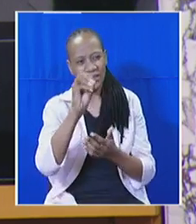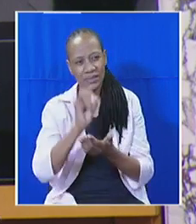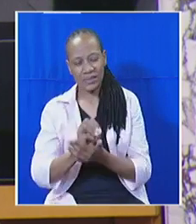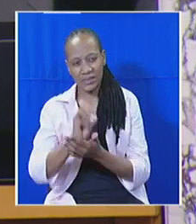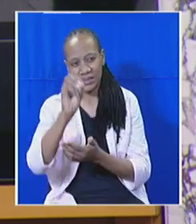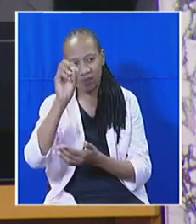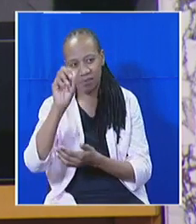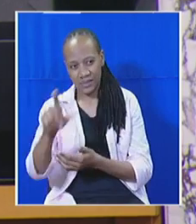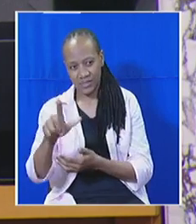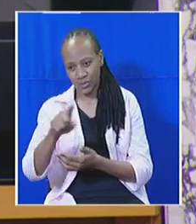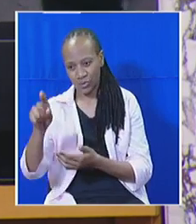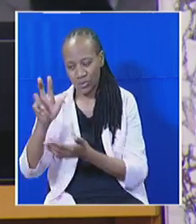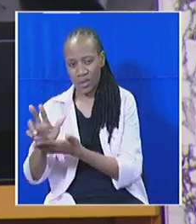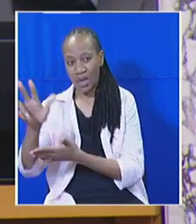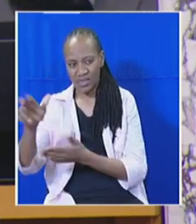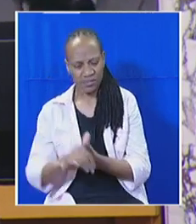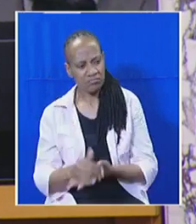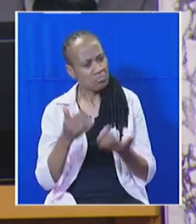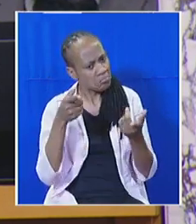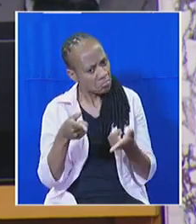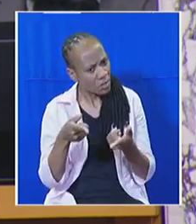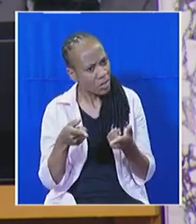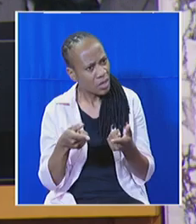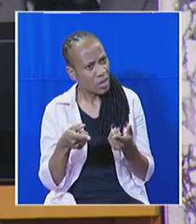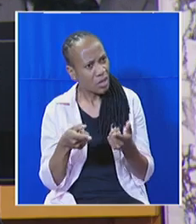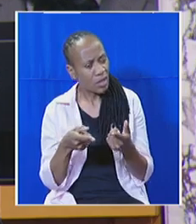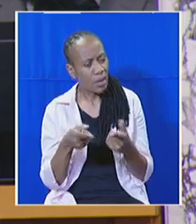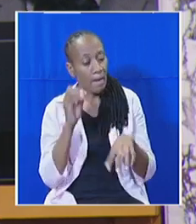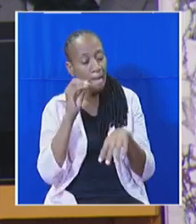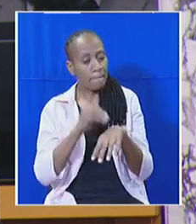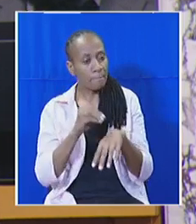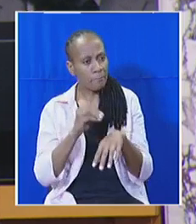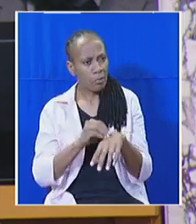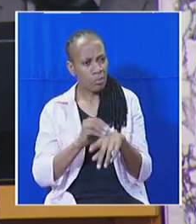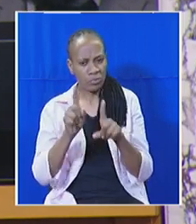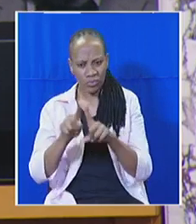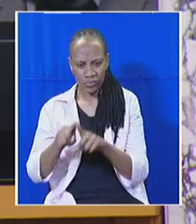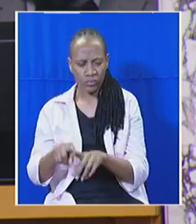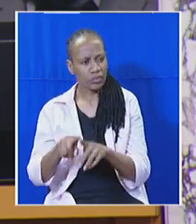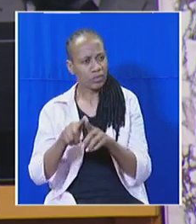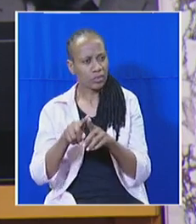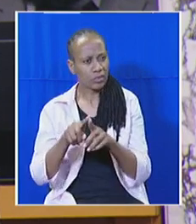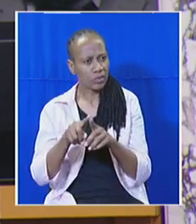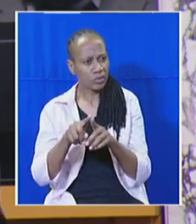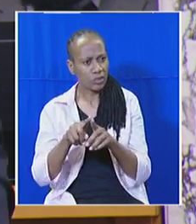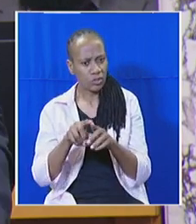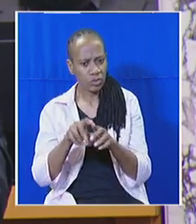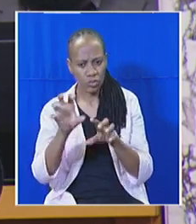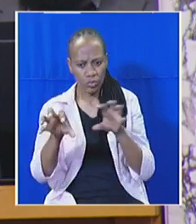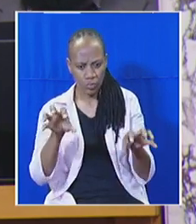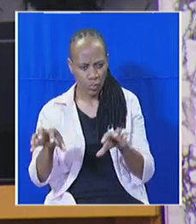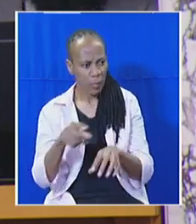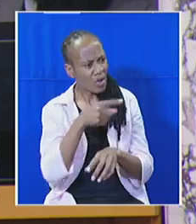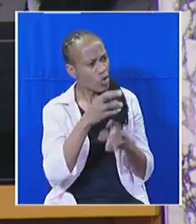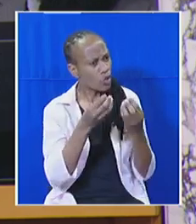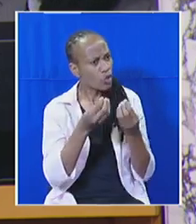Minister, what specific actions are you going to take to address one of the root causes of these poor audit outcomes as identified by the Auditor General, which is,